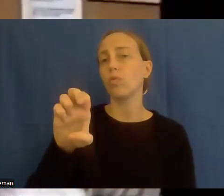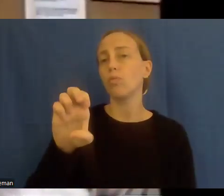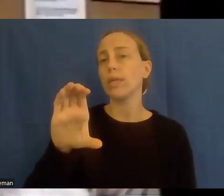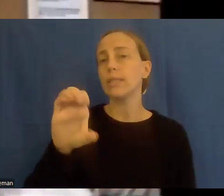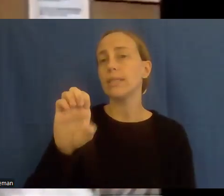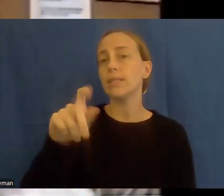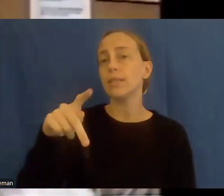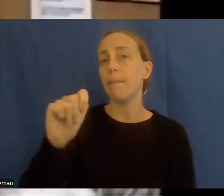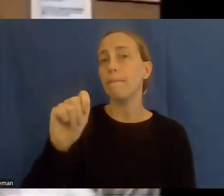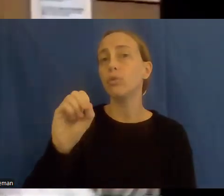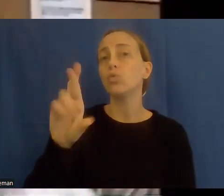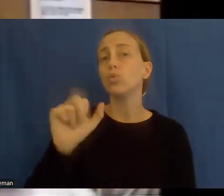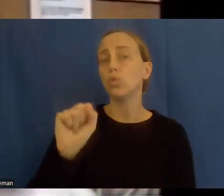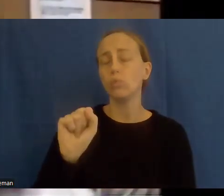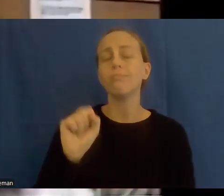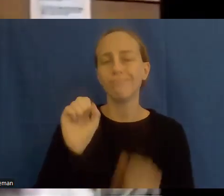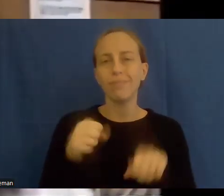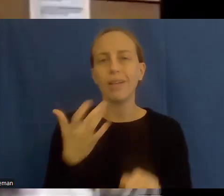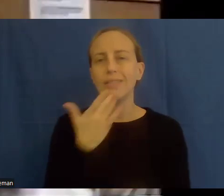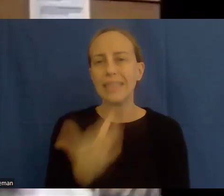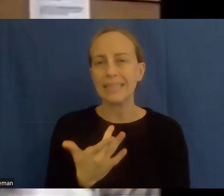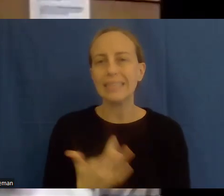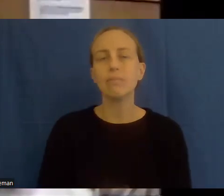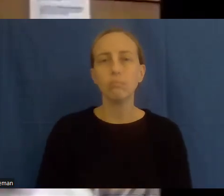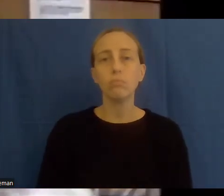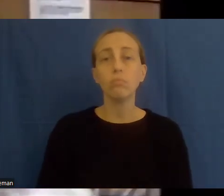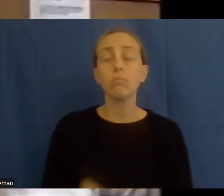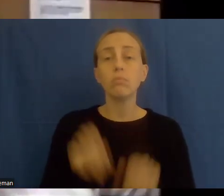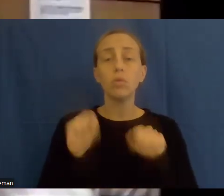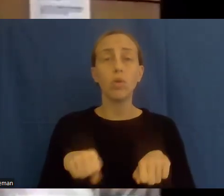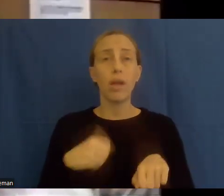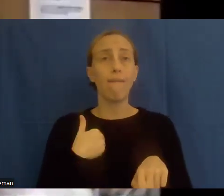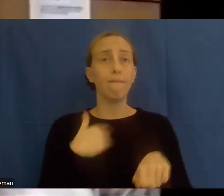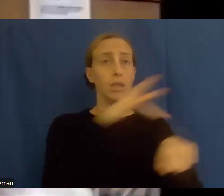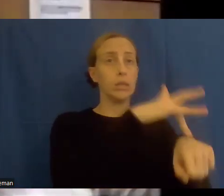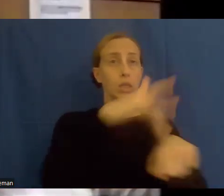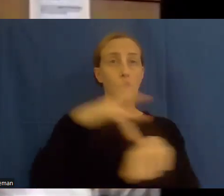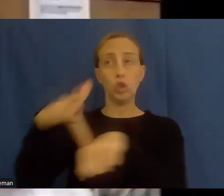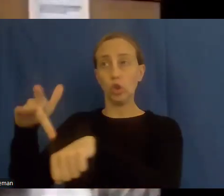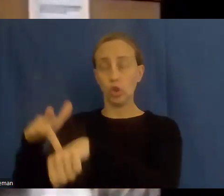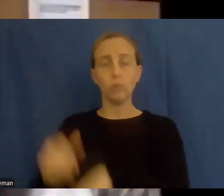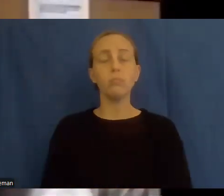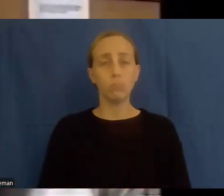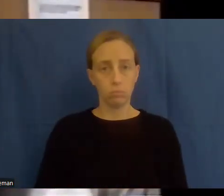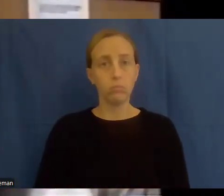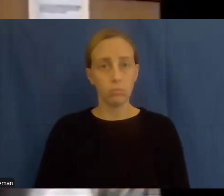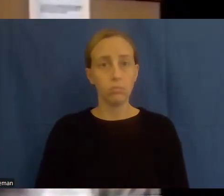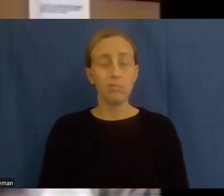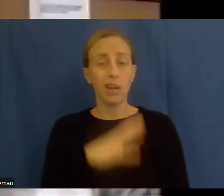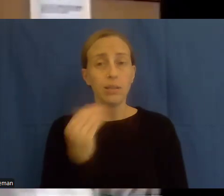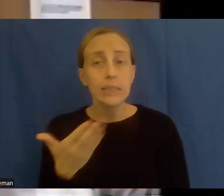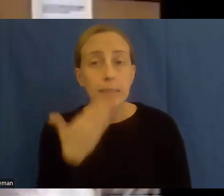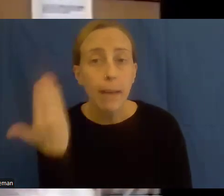taste. They have receptors that are capable of touch, receiving touch receptions, and